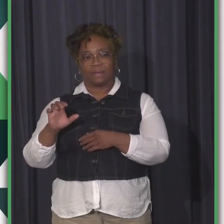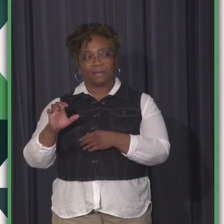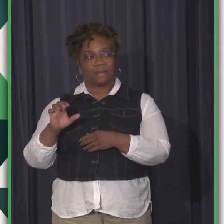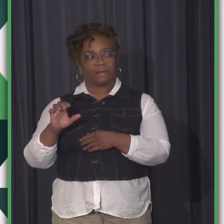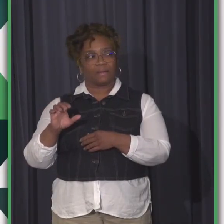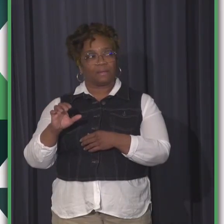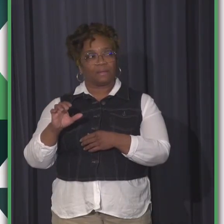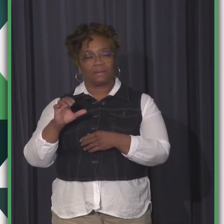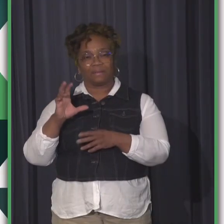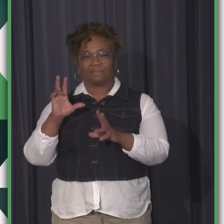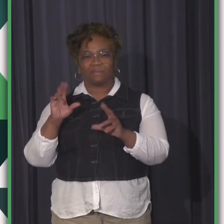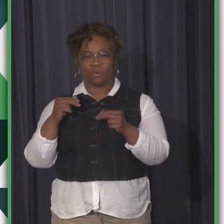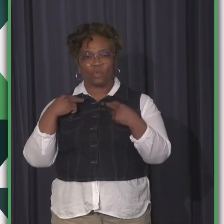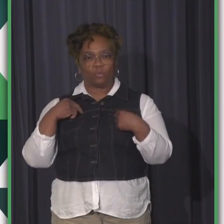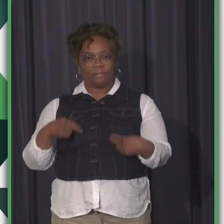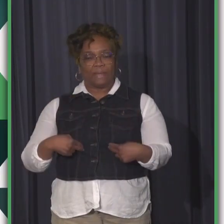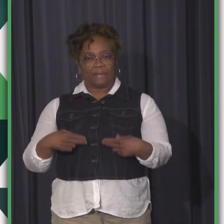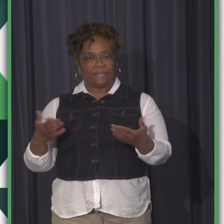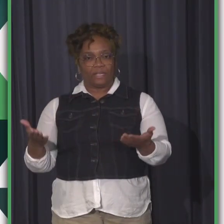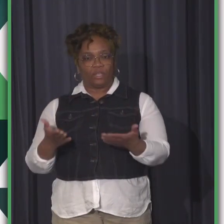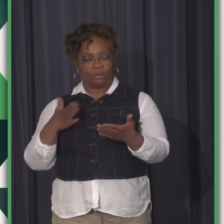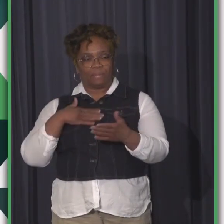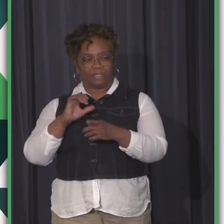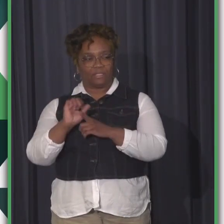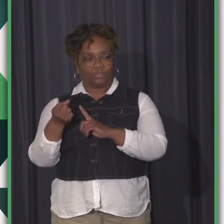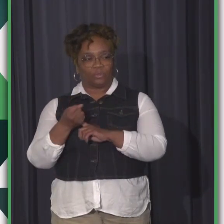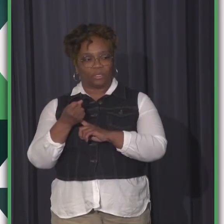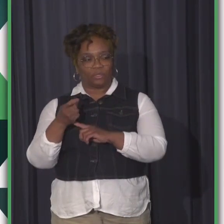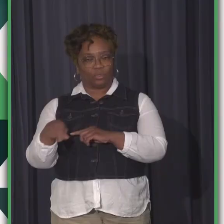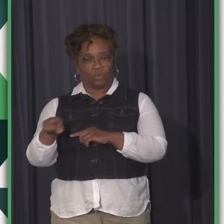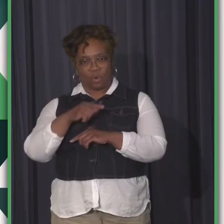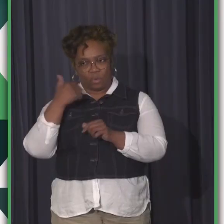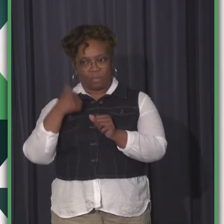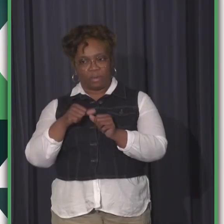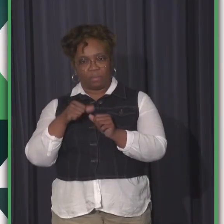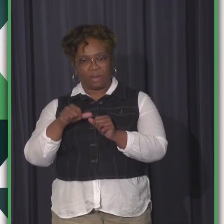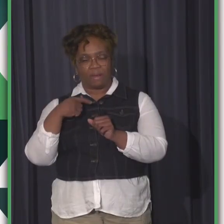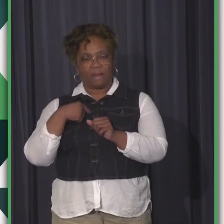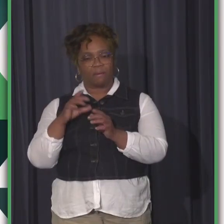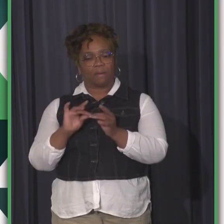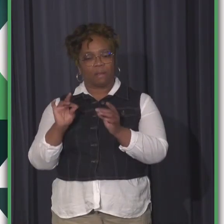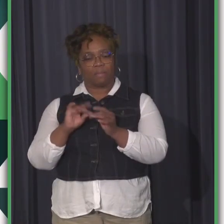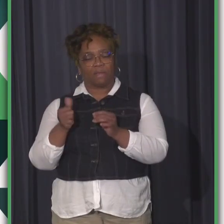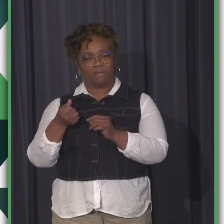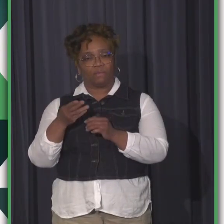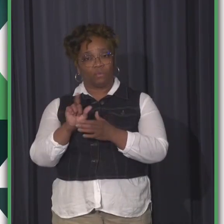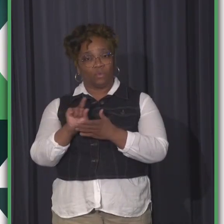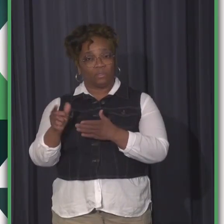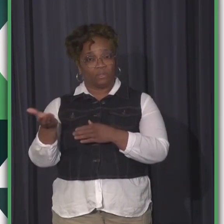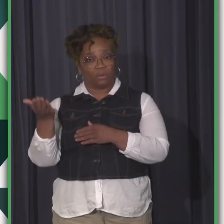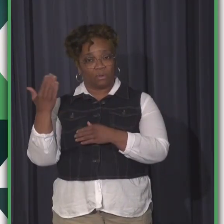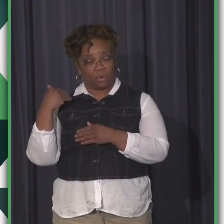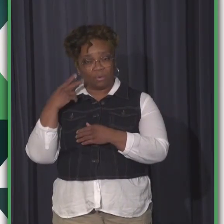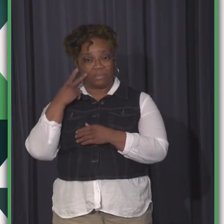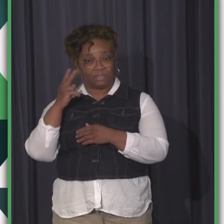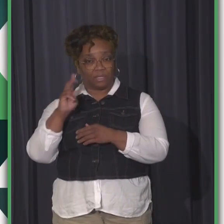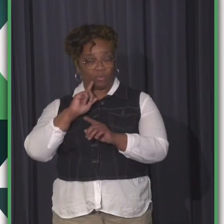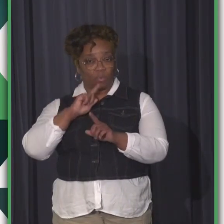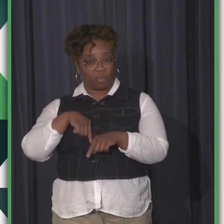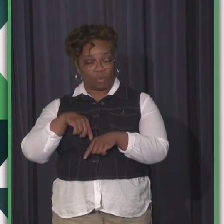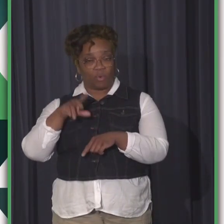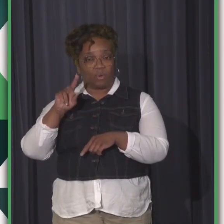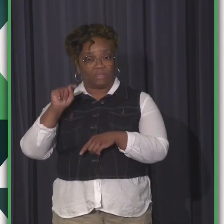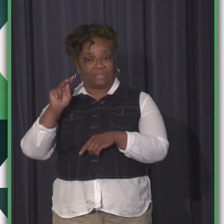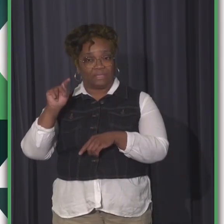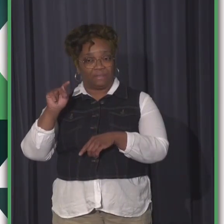of humanity here in my situation. You all might remember I spoke in front of you a couple weeks ago and seeing a report on TV too about